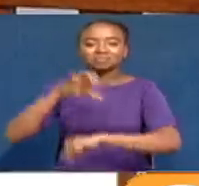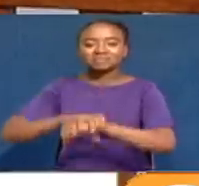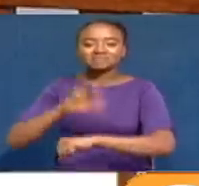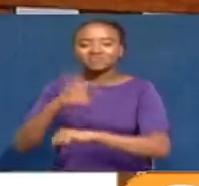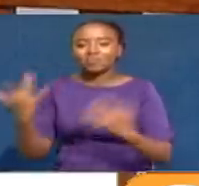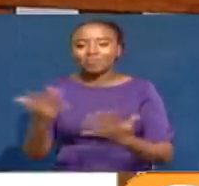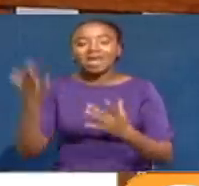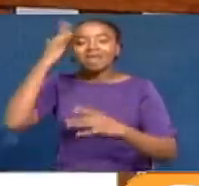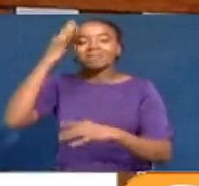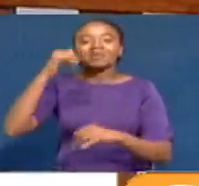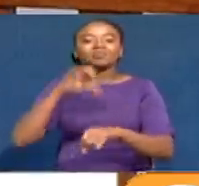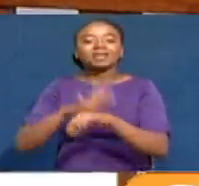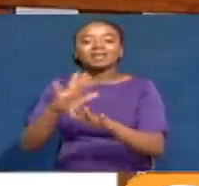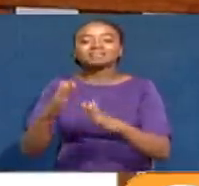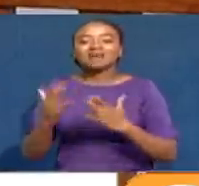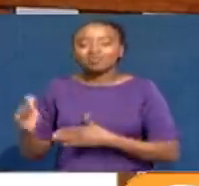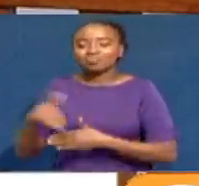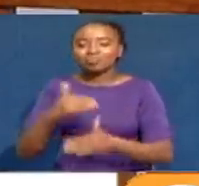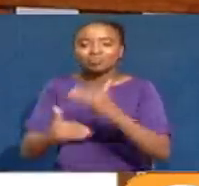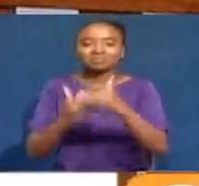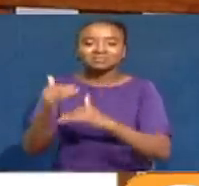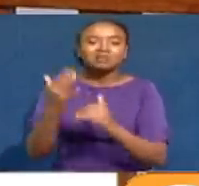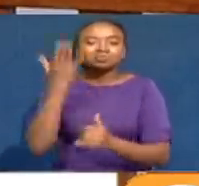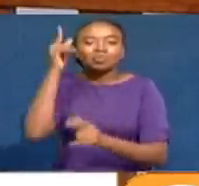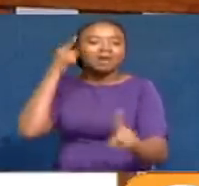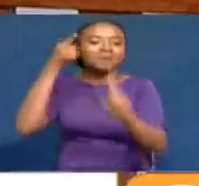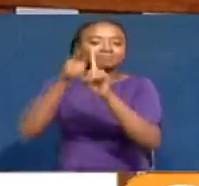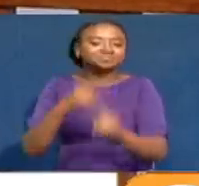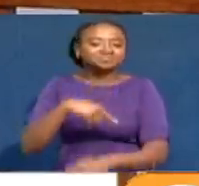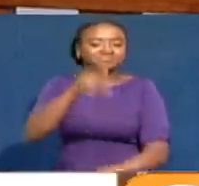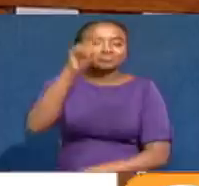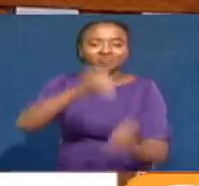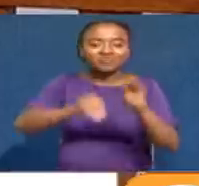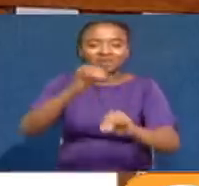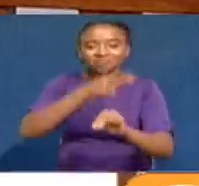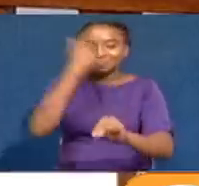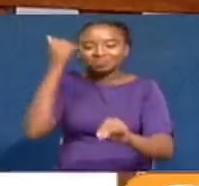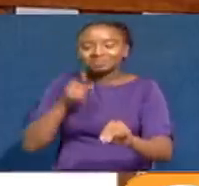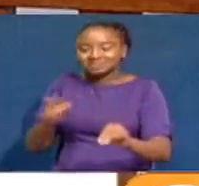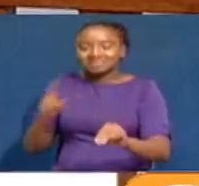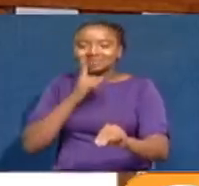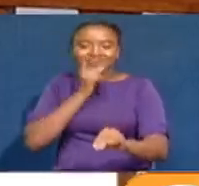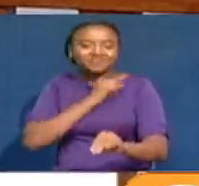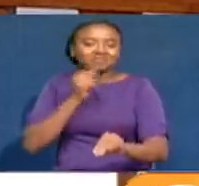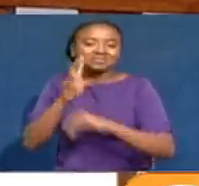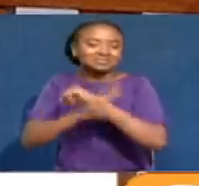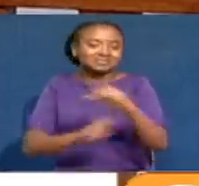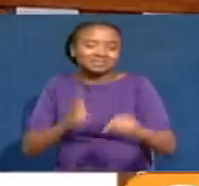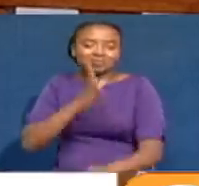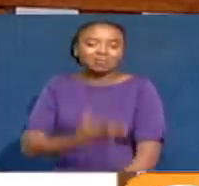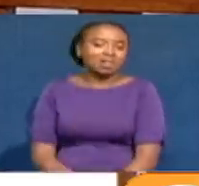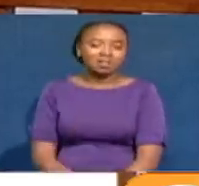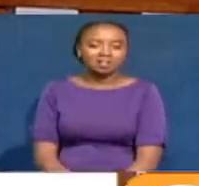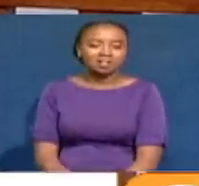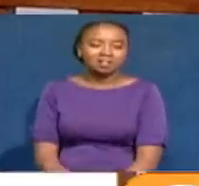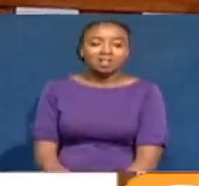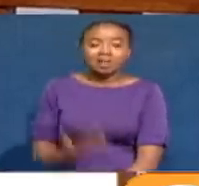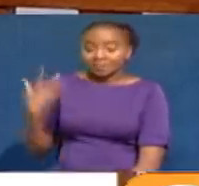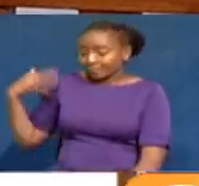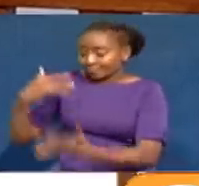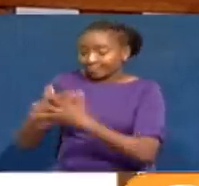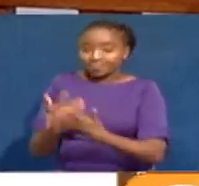them. So then why was the purpose of going to an election? Because surely what he is saying, they are in dynamics. They have been campaigning alone for